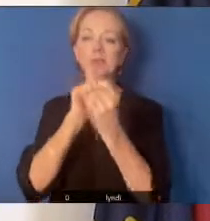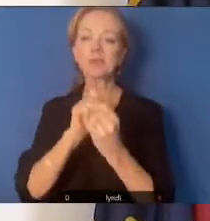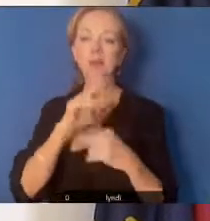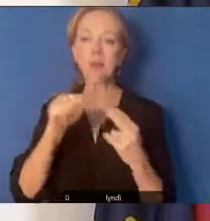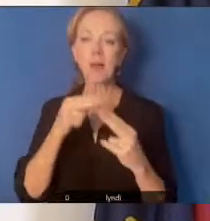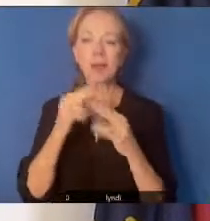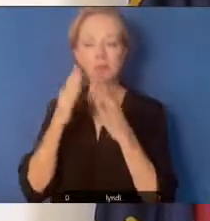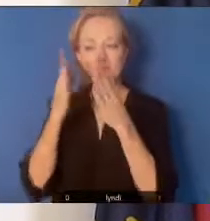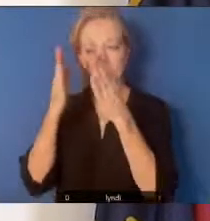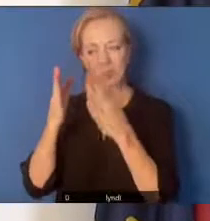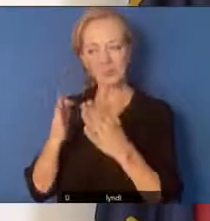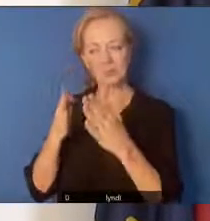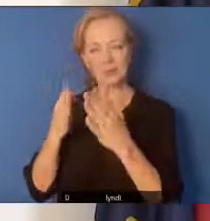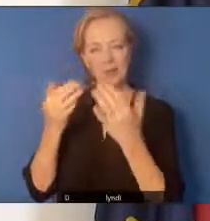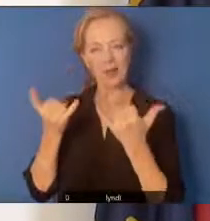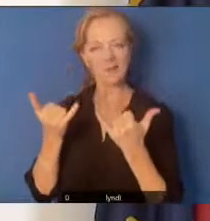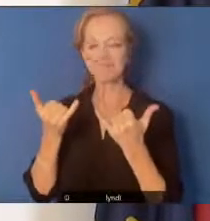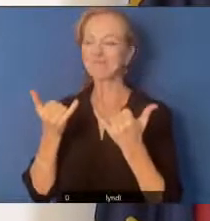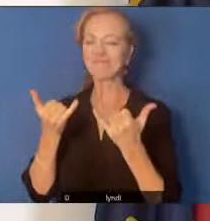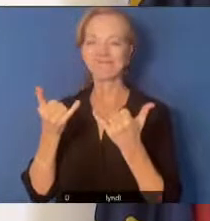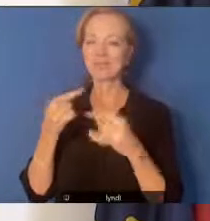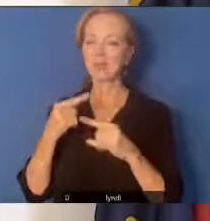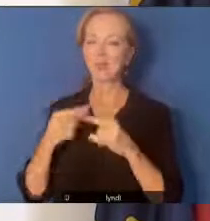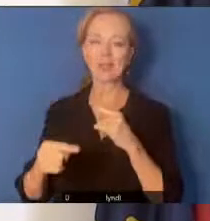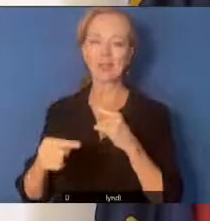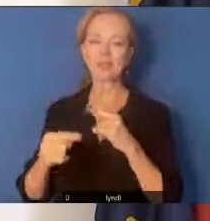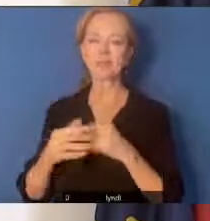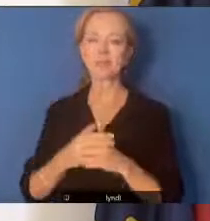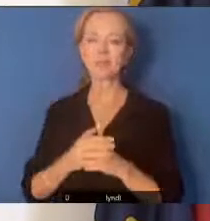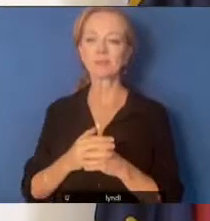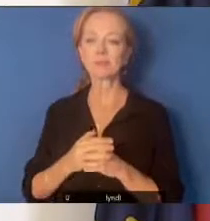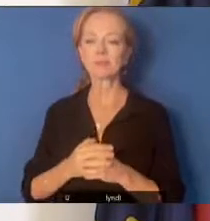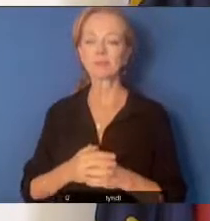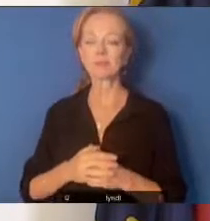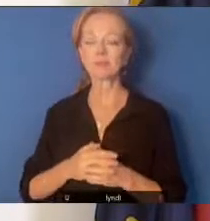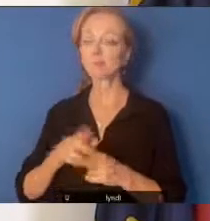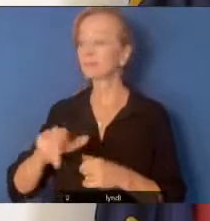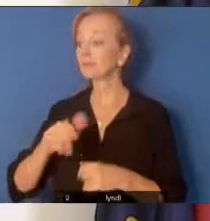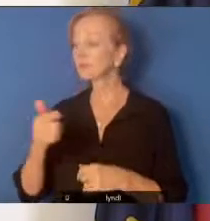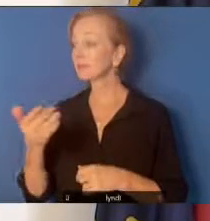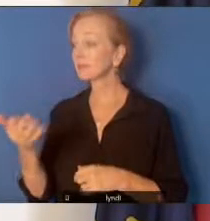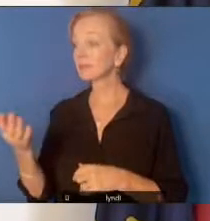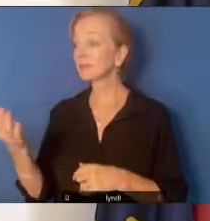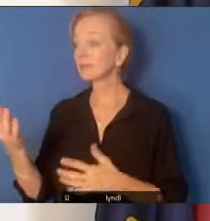time. Jonathan Lighthouse. Hey, Jonathan, go ahead.